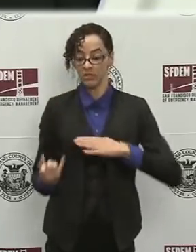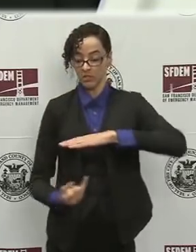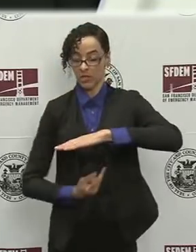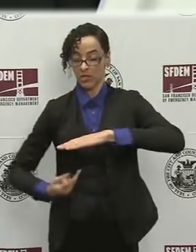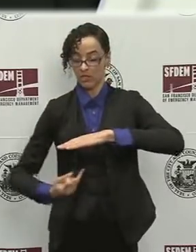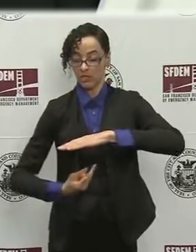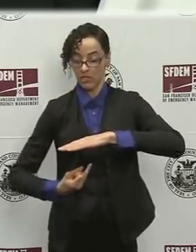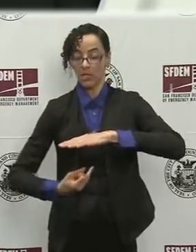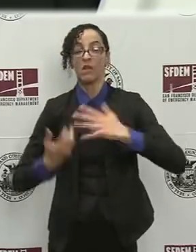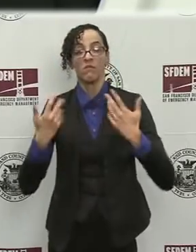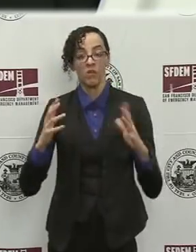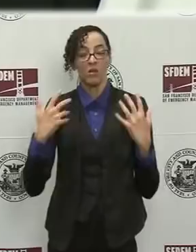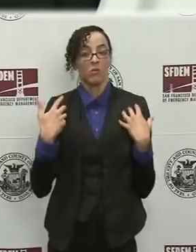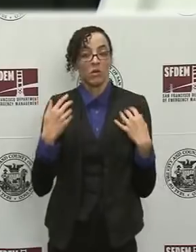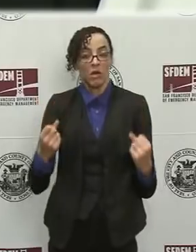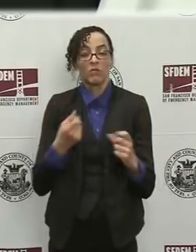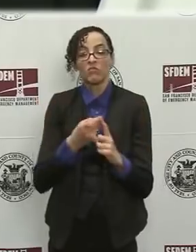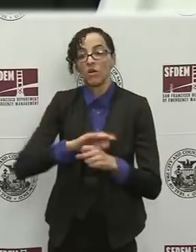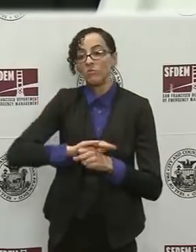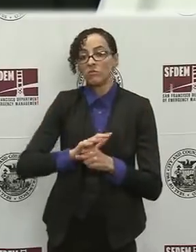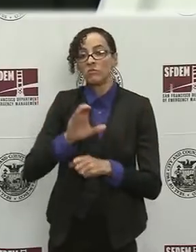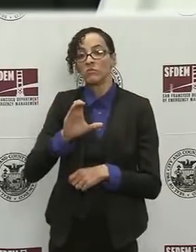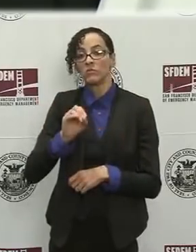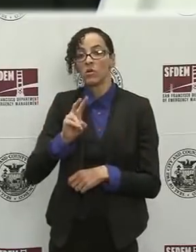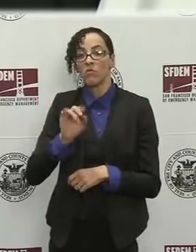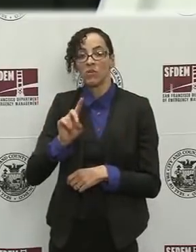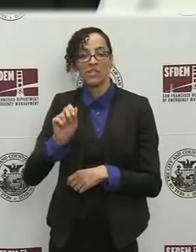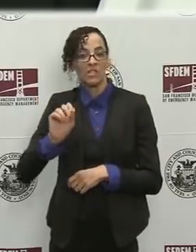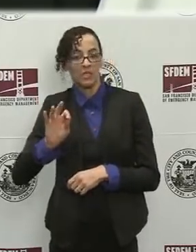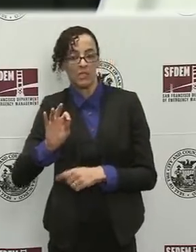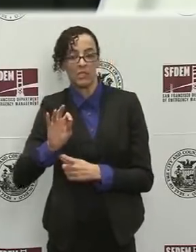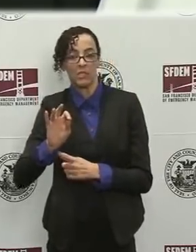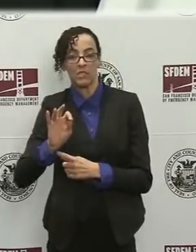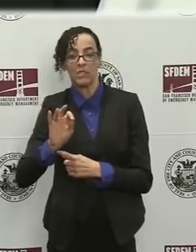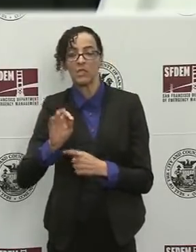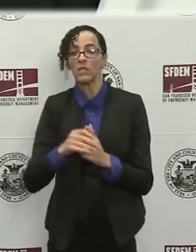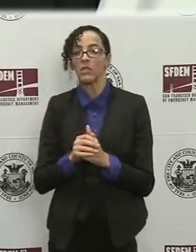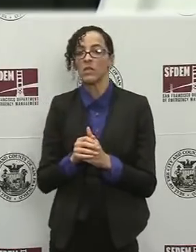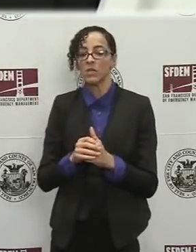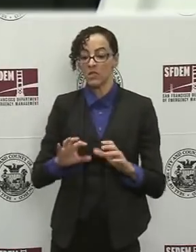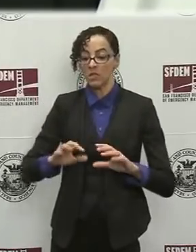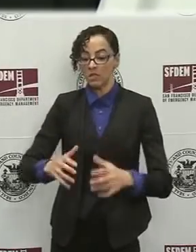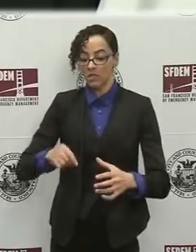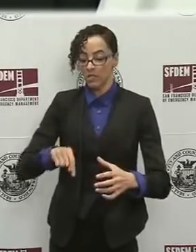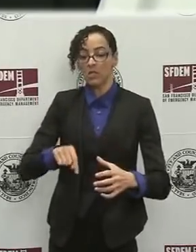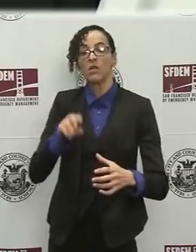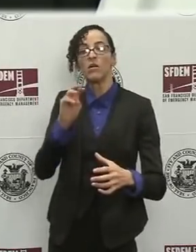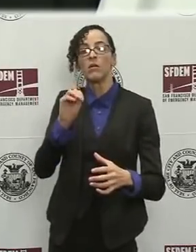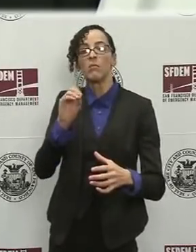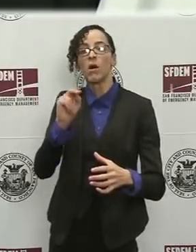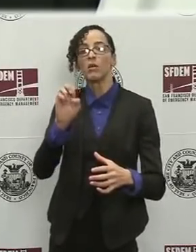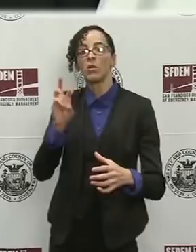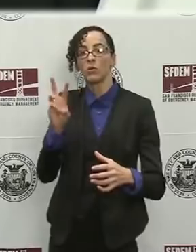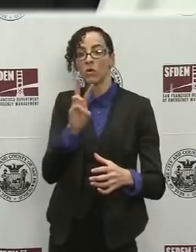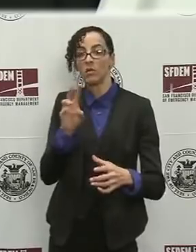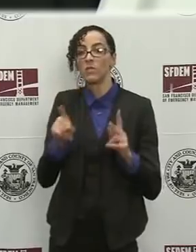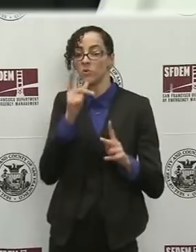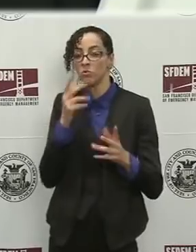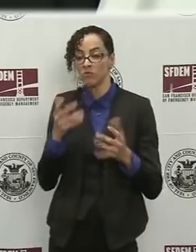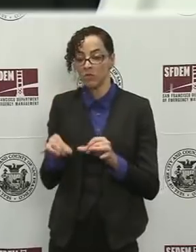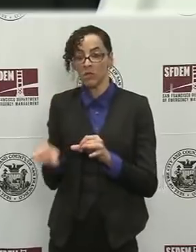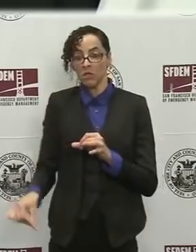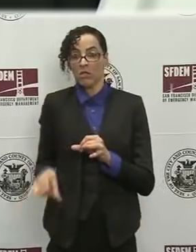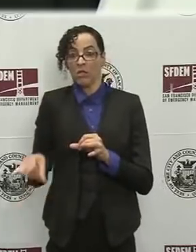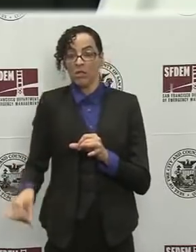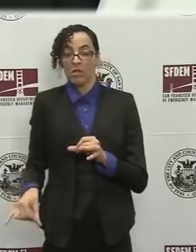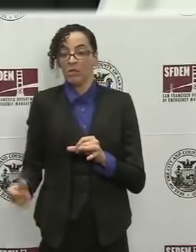from COVID-19, or people who had been quarantined and test negative for